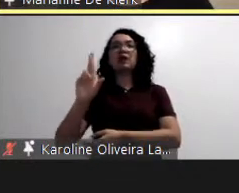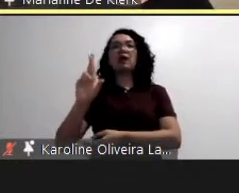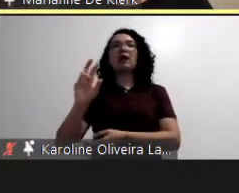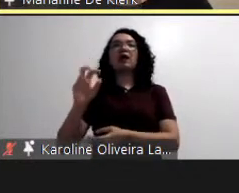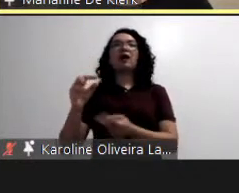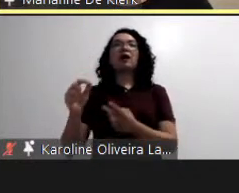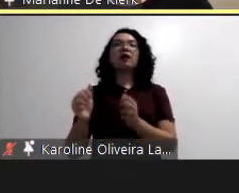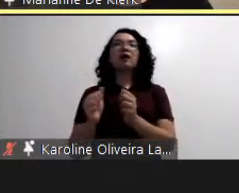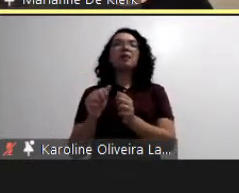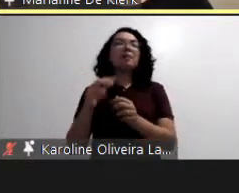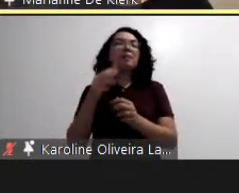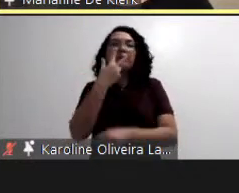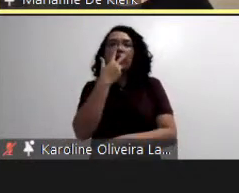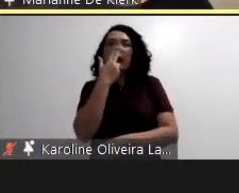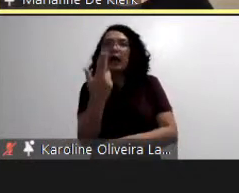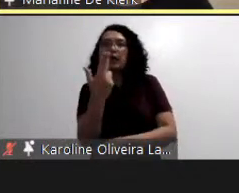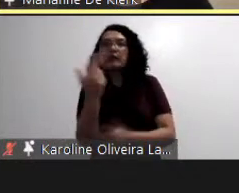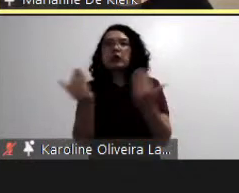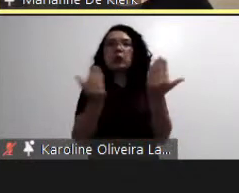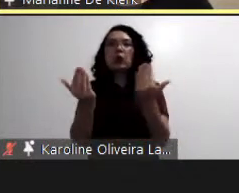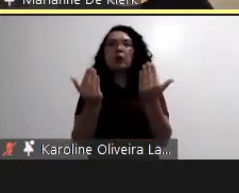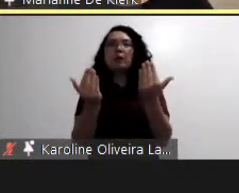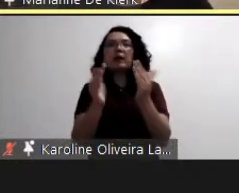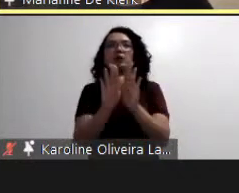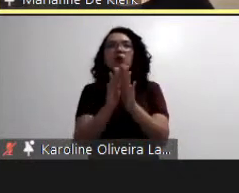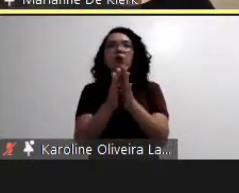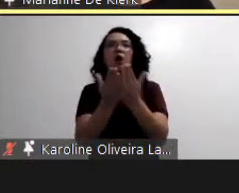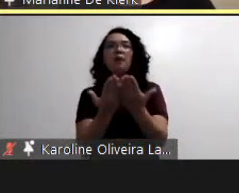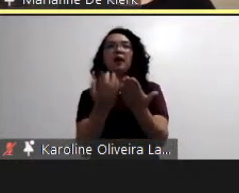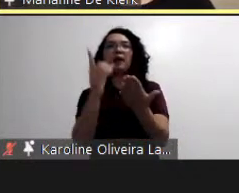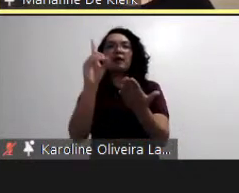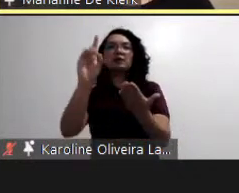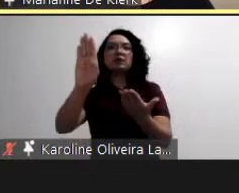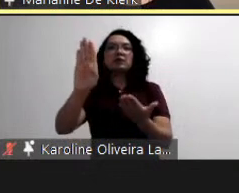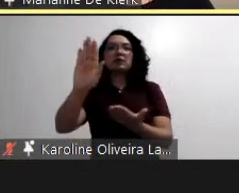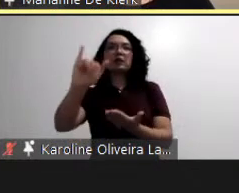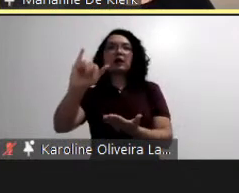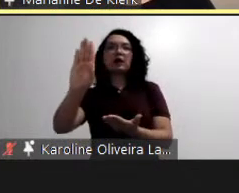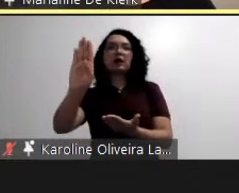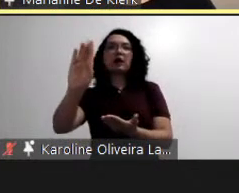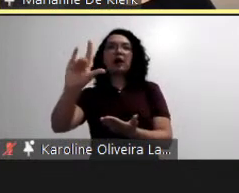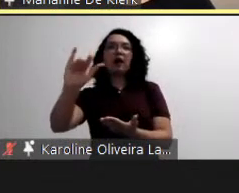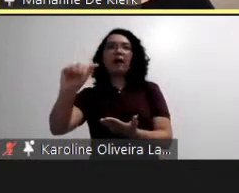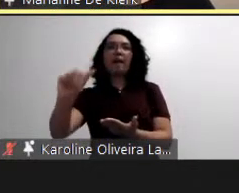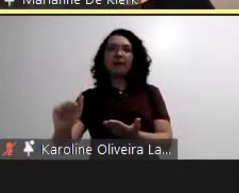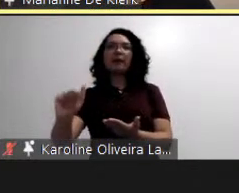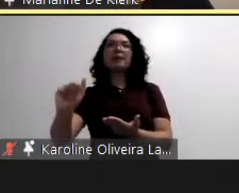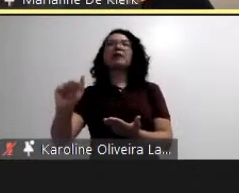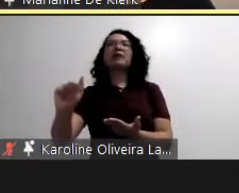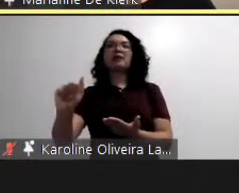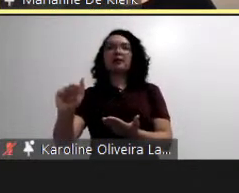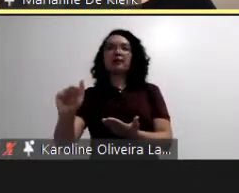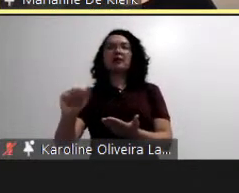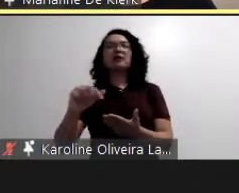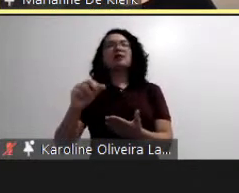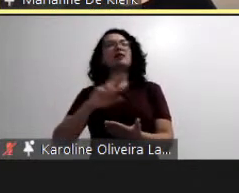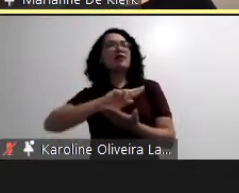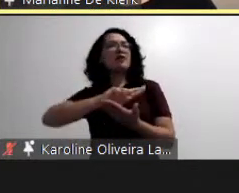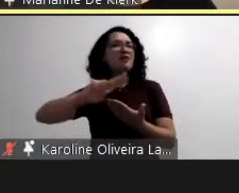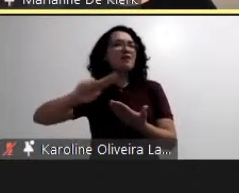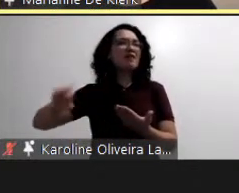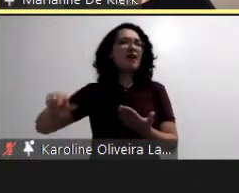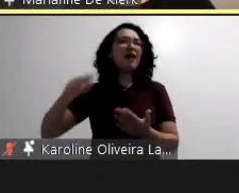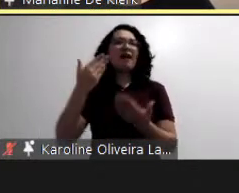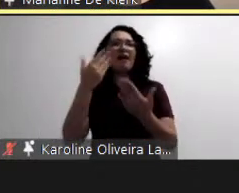African architects also traveled to Brazil to look at the architecture and to meet Niemeyer. This is just one example of the type of architecture